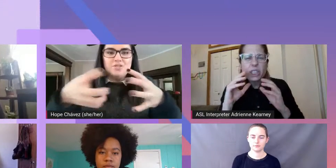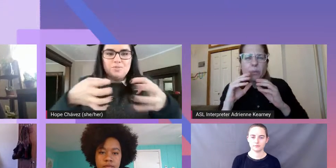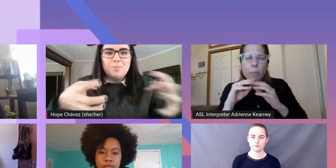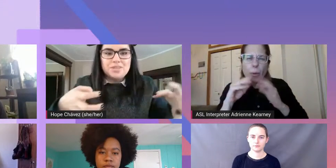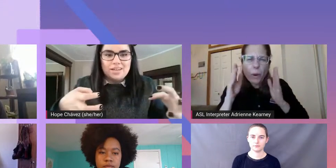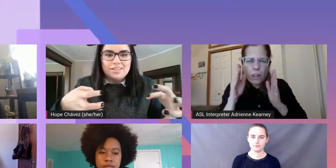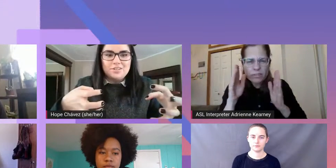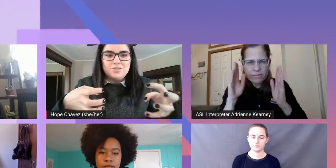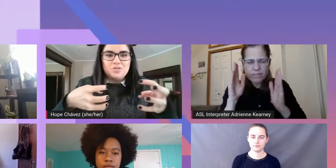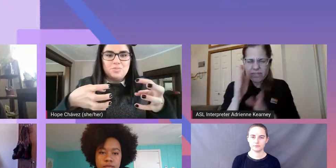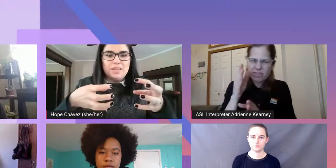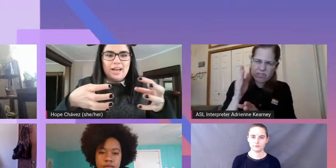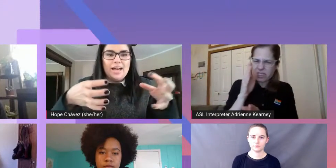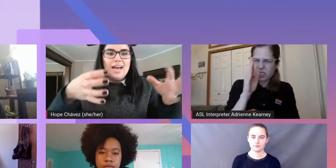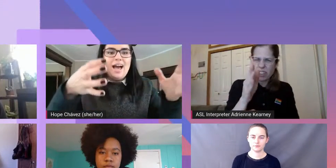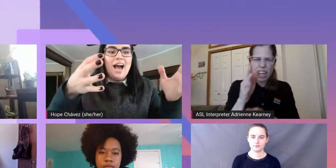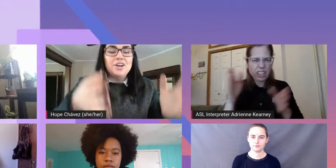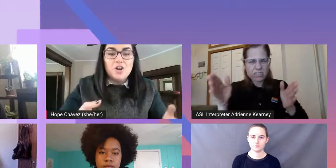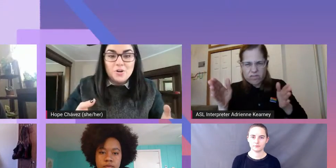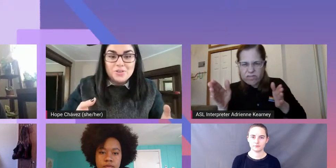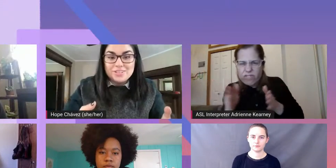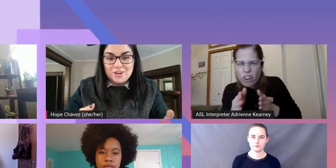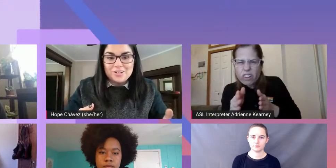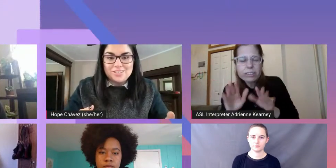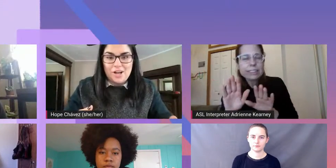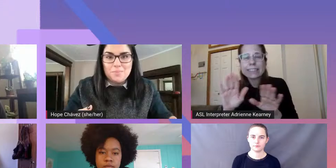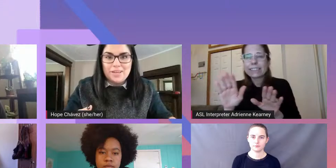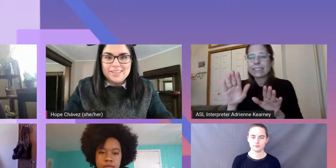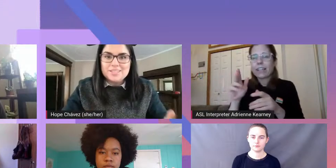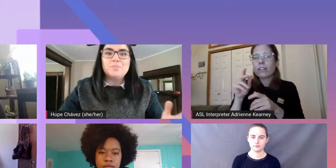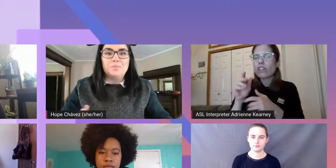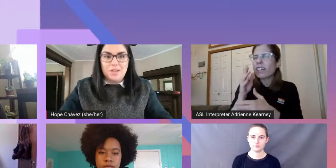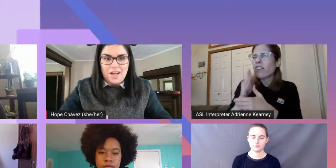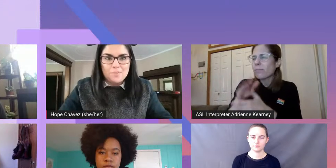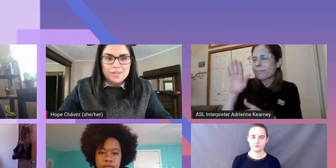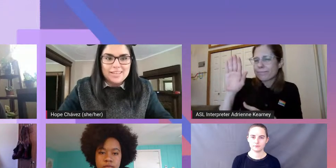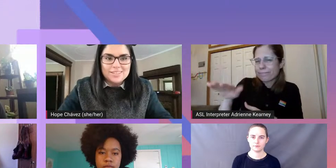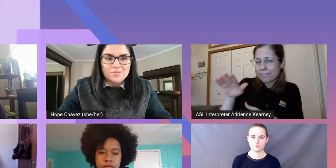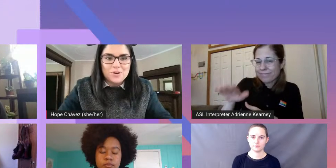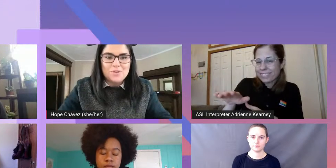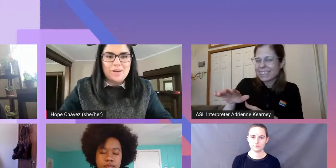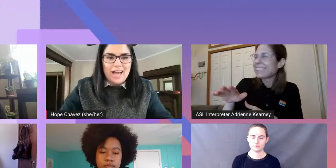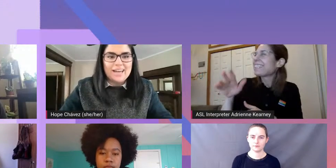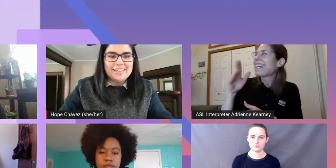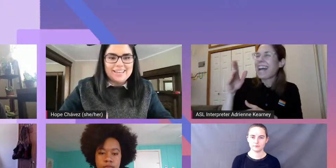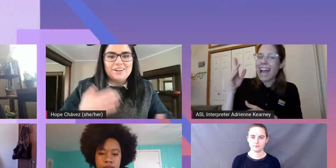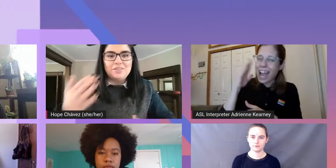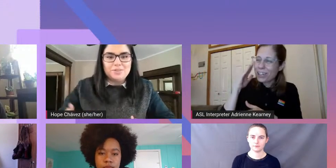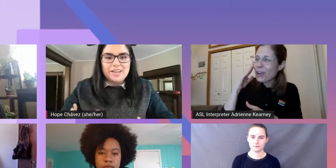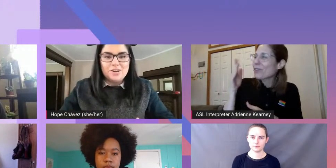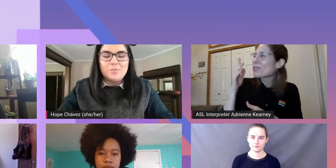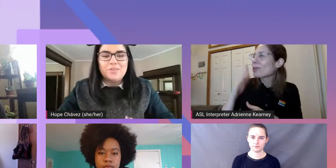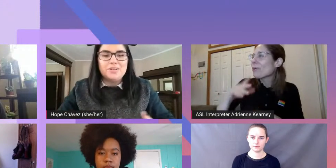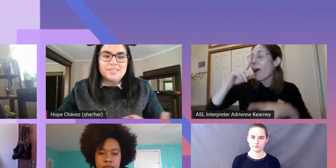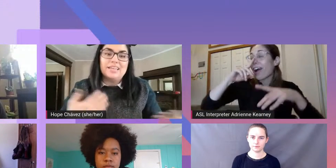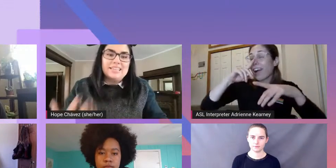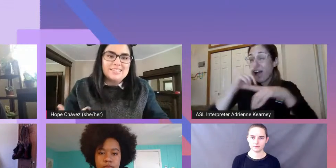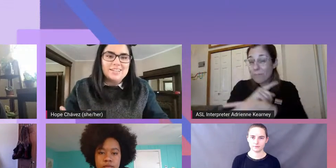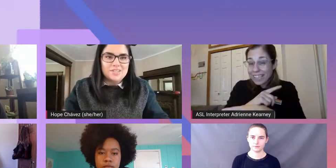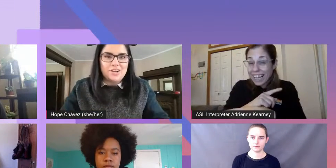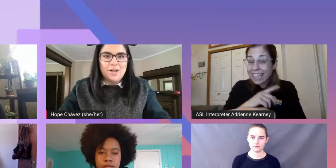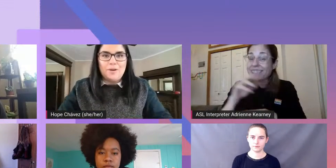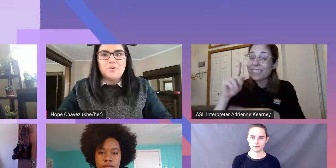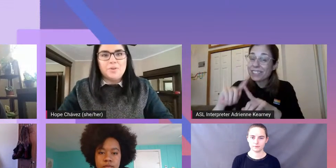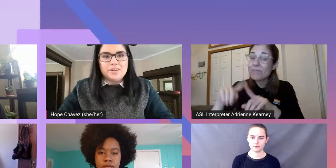space and interrupt that a little, to be like, I know that it's hard to complicate this, but I'm going to complicate this for you by adding in another layer, whether it's like in